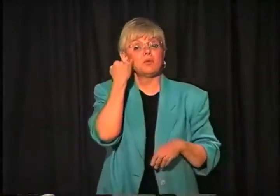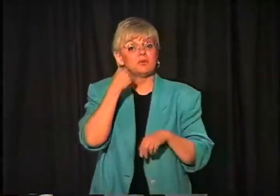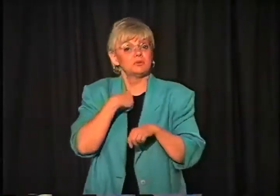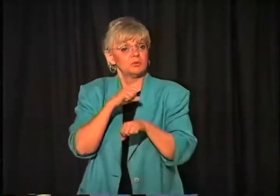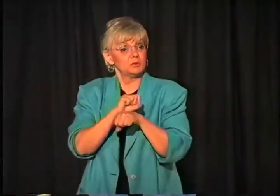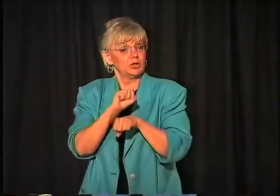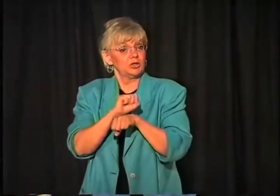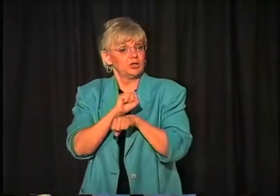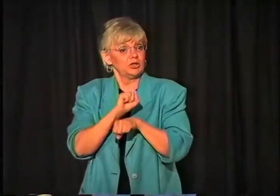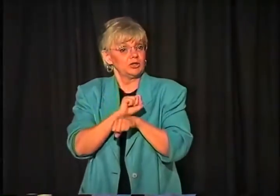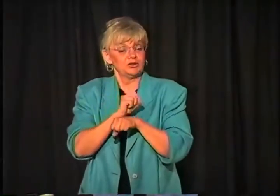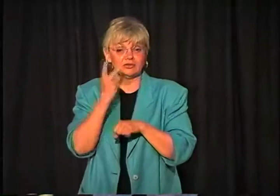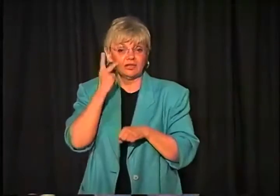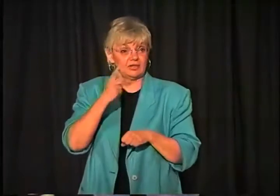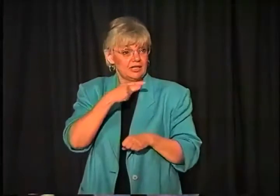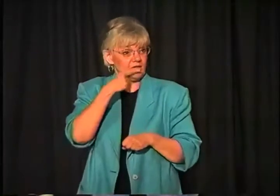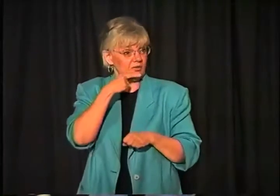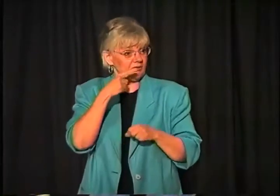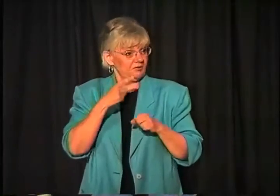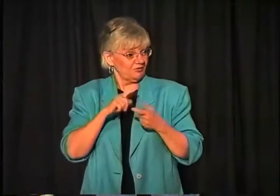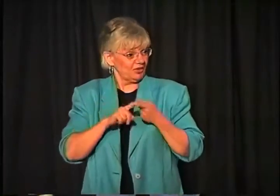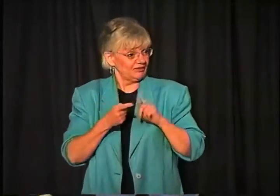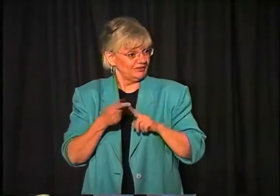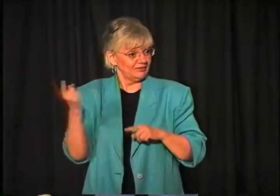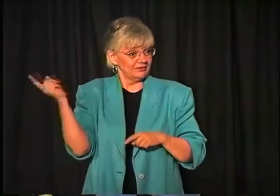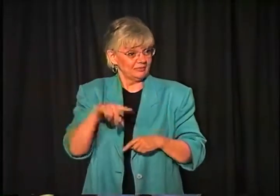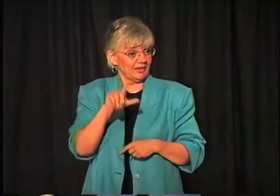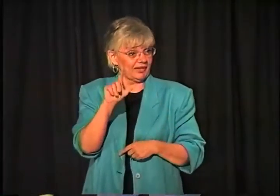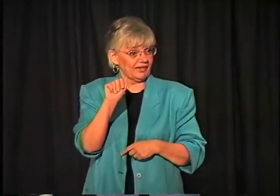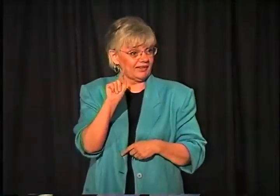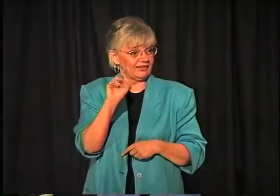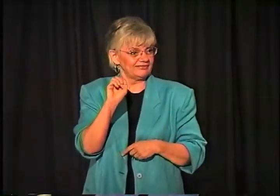do all of these things without any sound to tell me to do it.